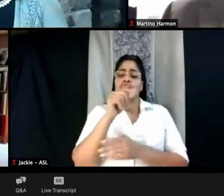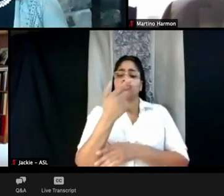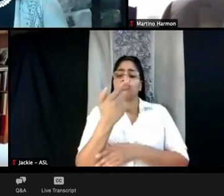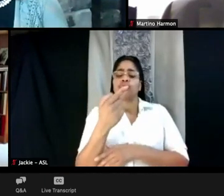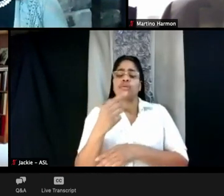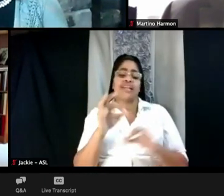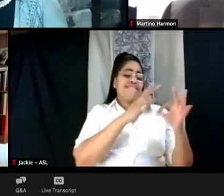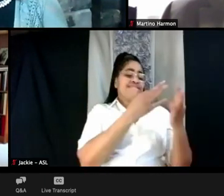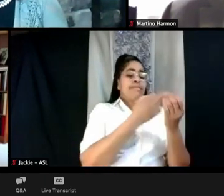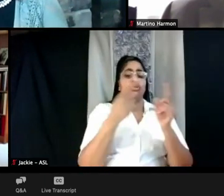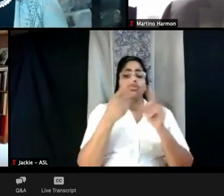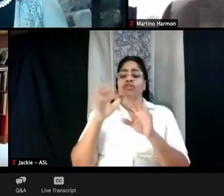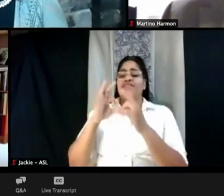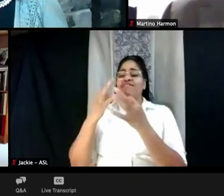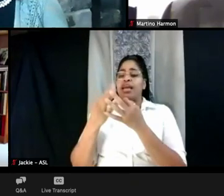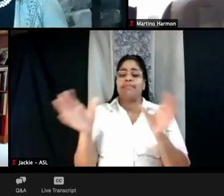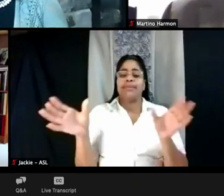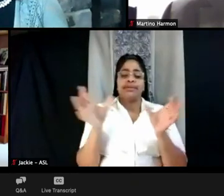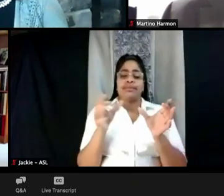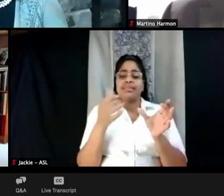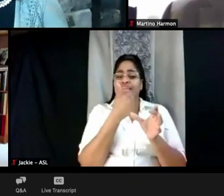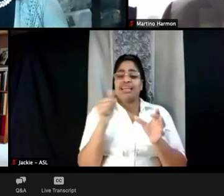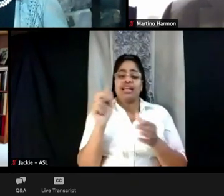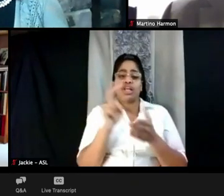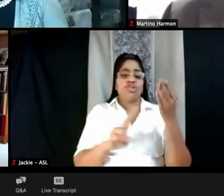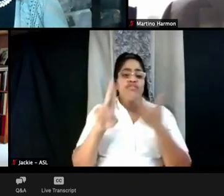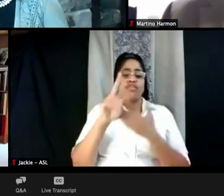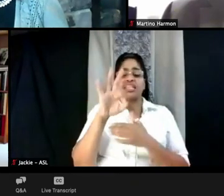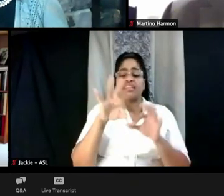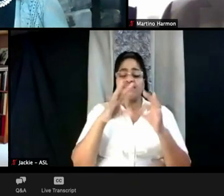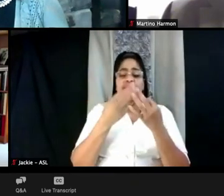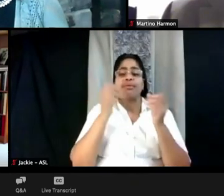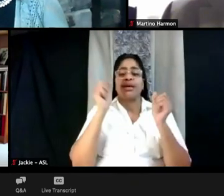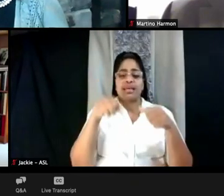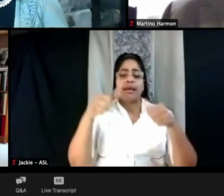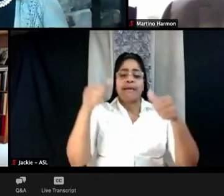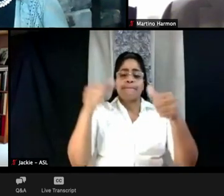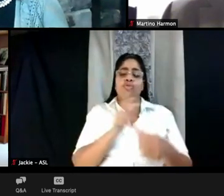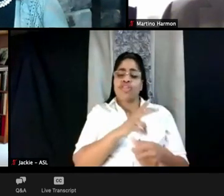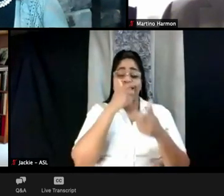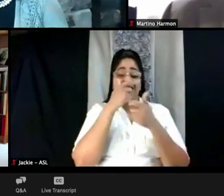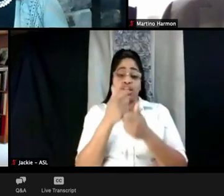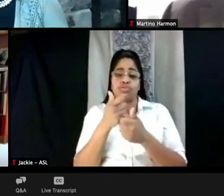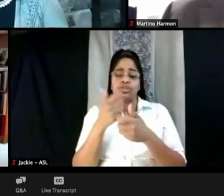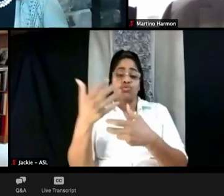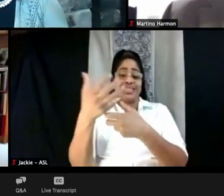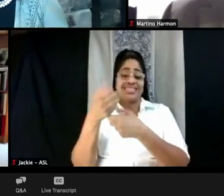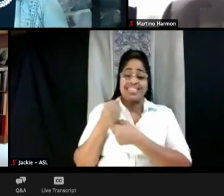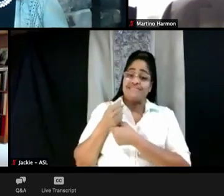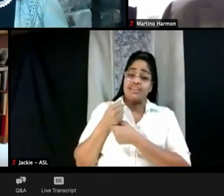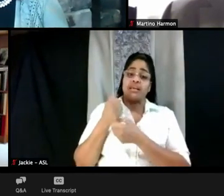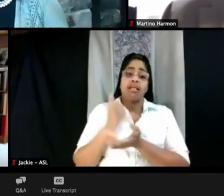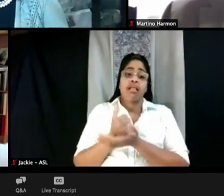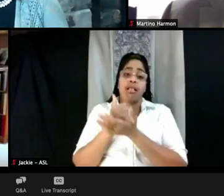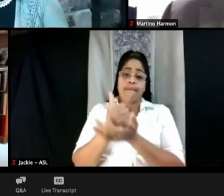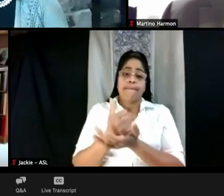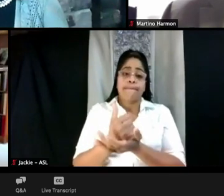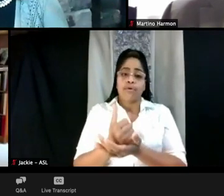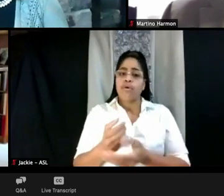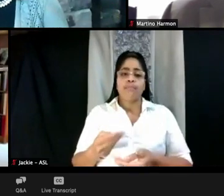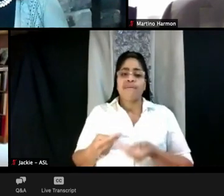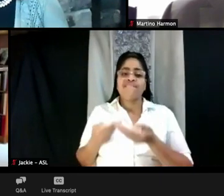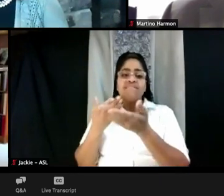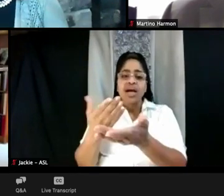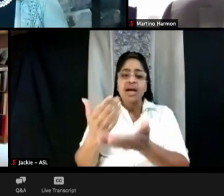to Family, where any university family can post their interest in receiving help or providing